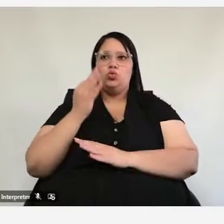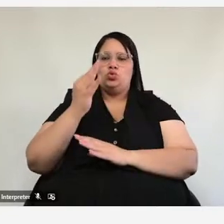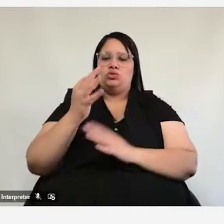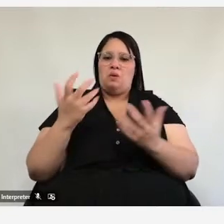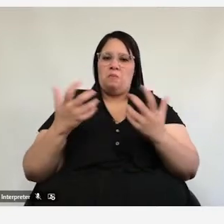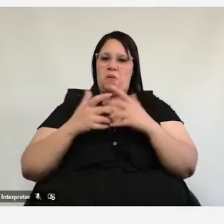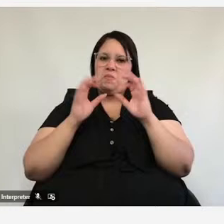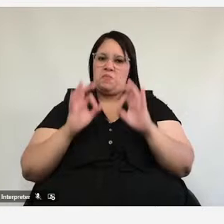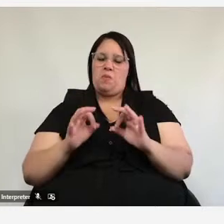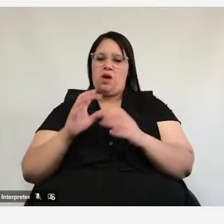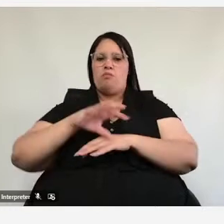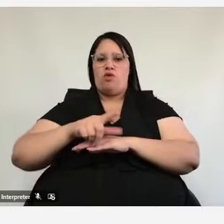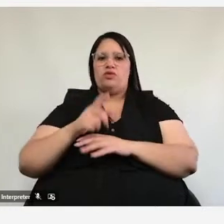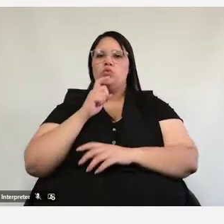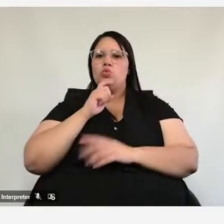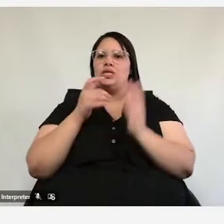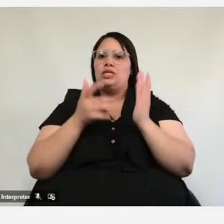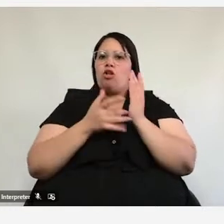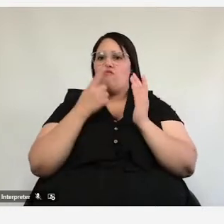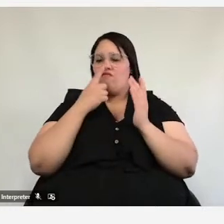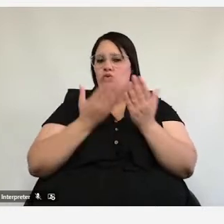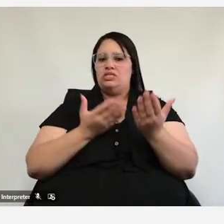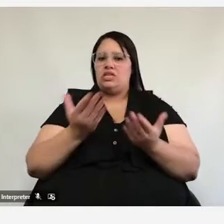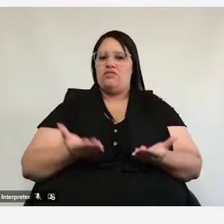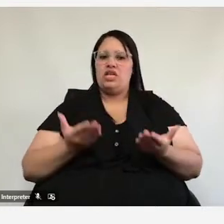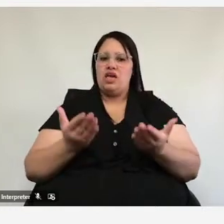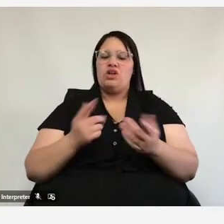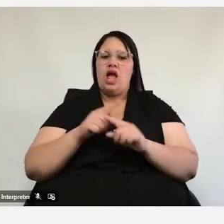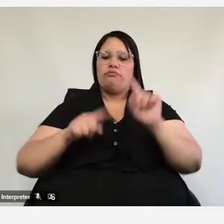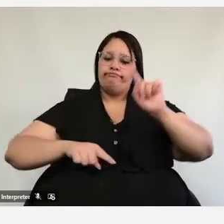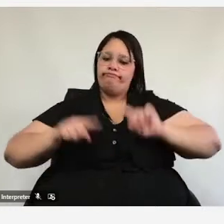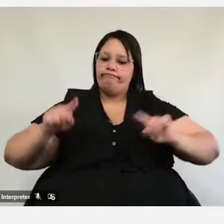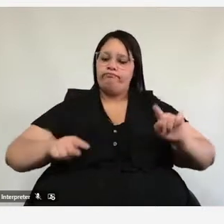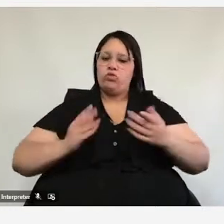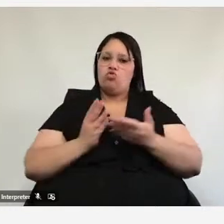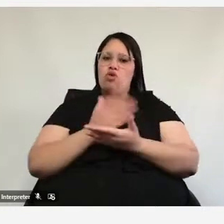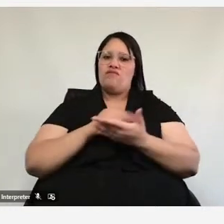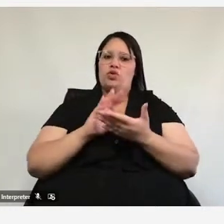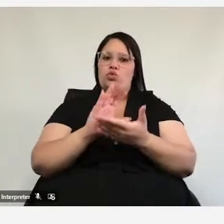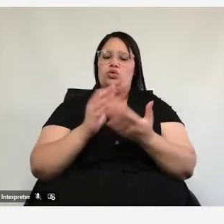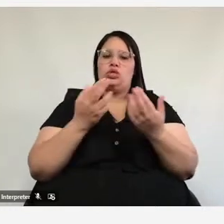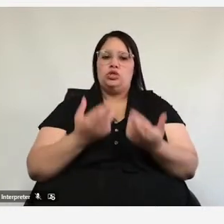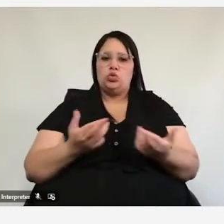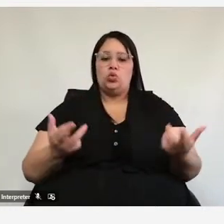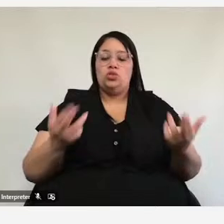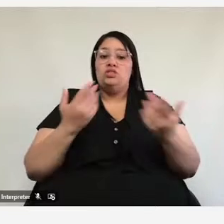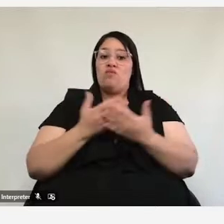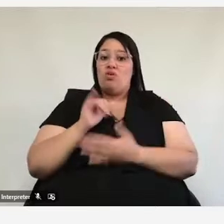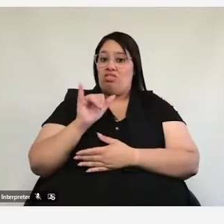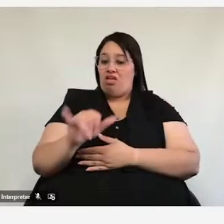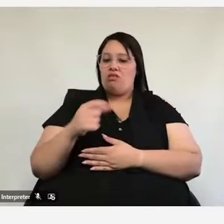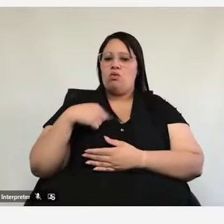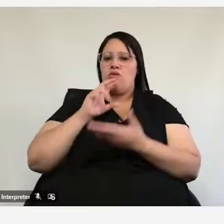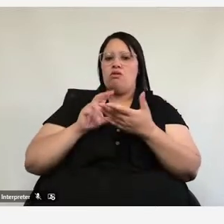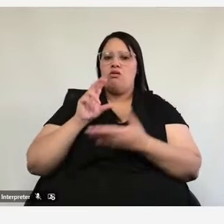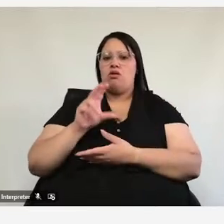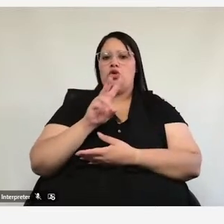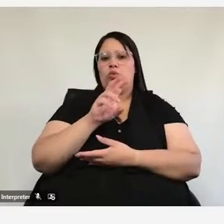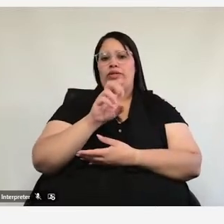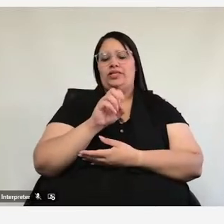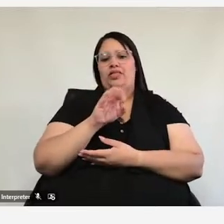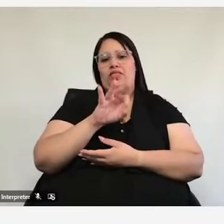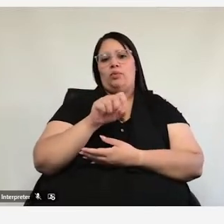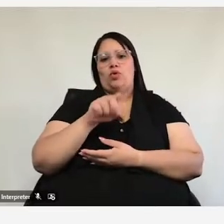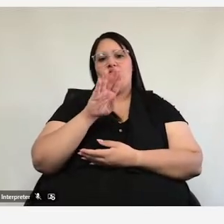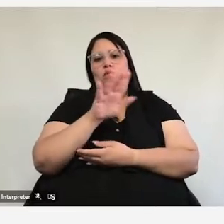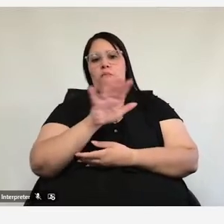province, leveraging technology for service delivery, and diversifying our revenue sources. To this end, we will allocate 23.4